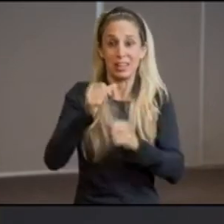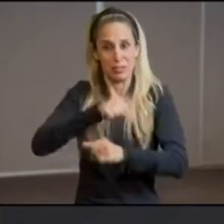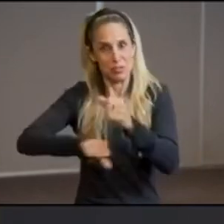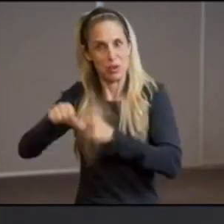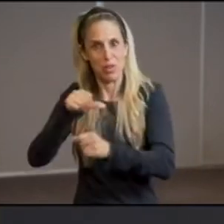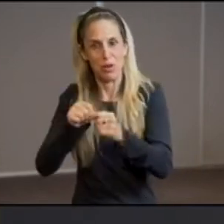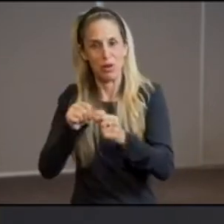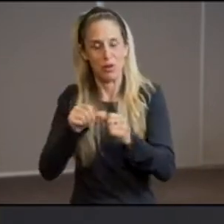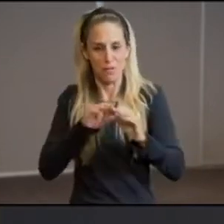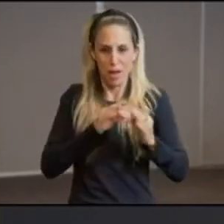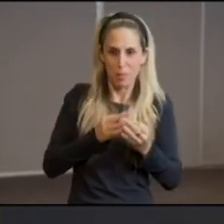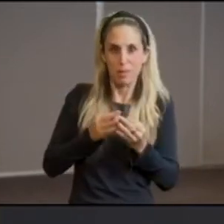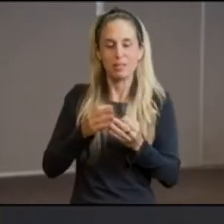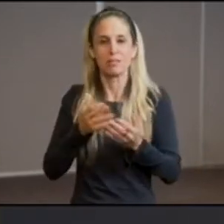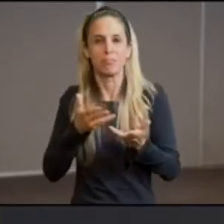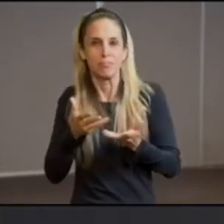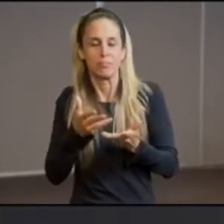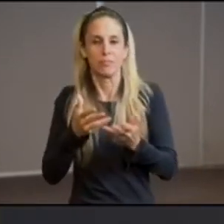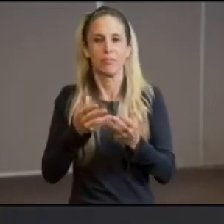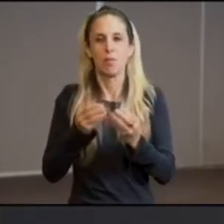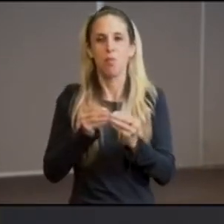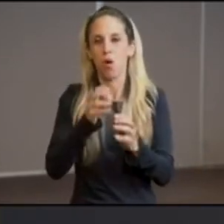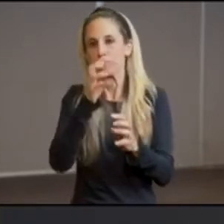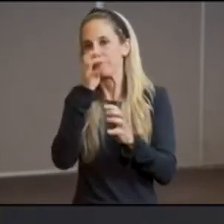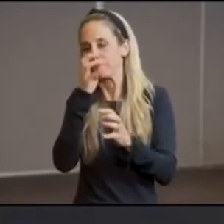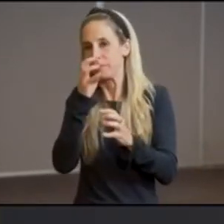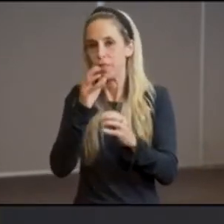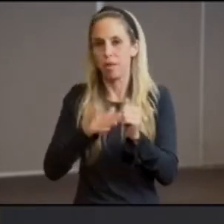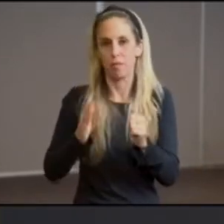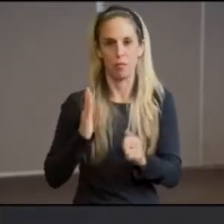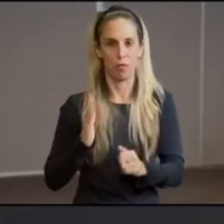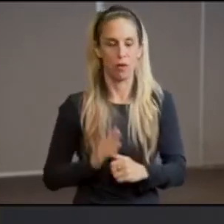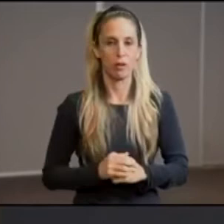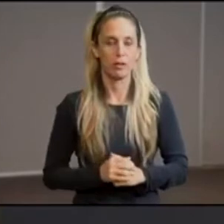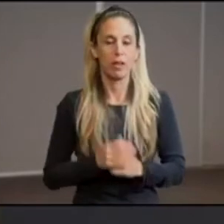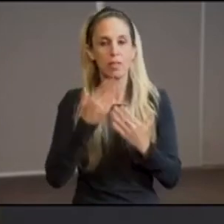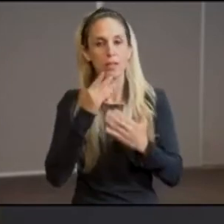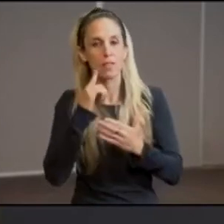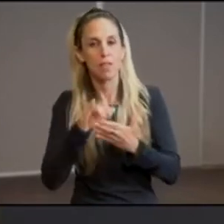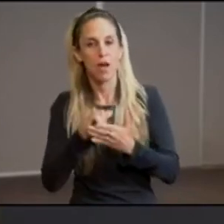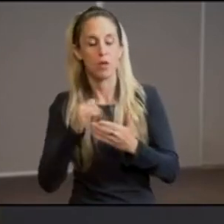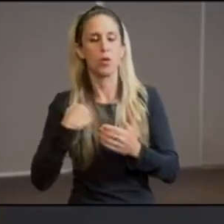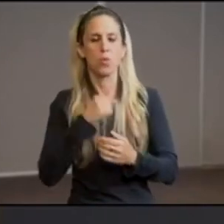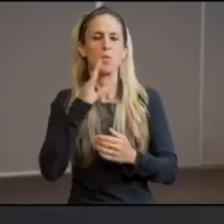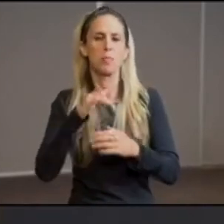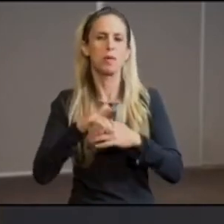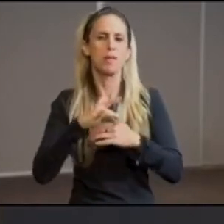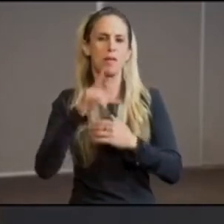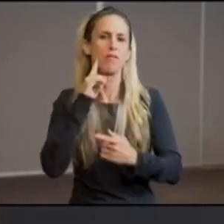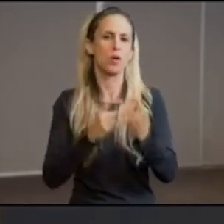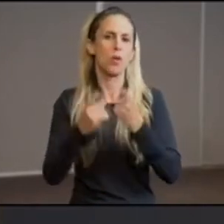disciplined way than we have been. So thank you for that, and I know we'll be available for questions.